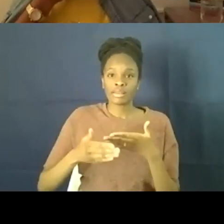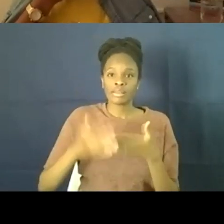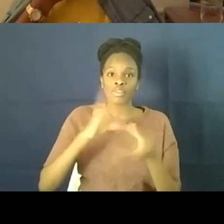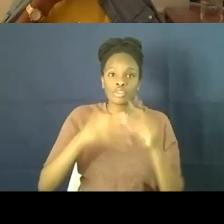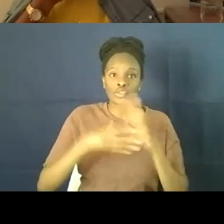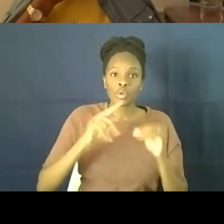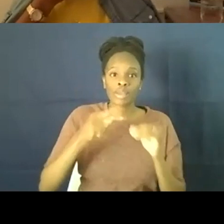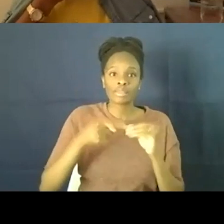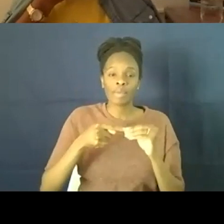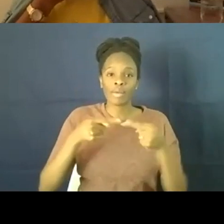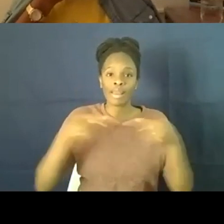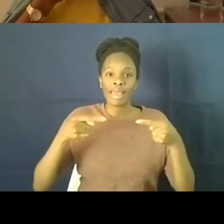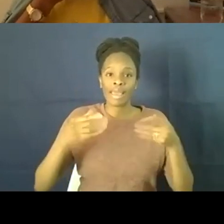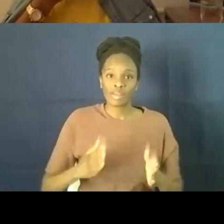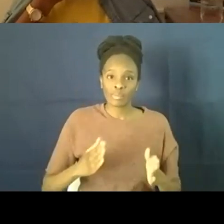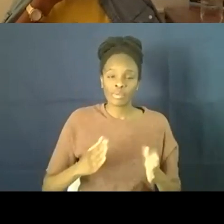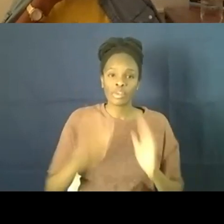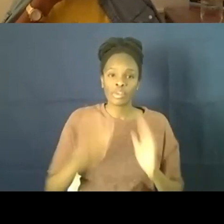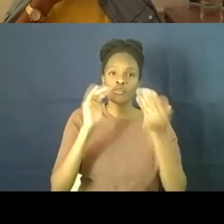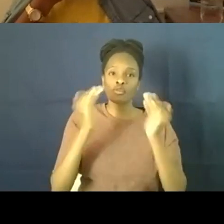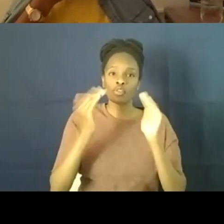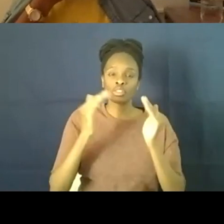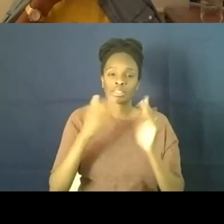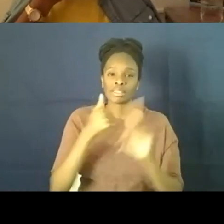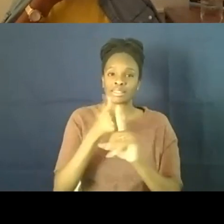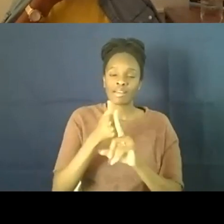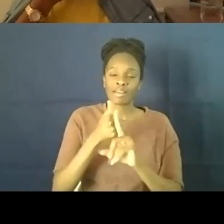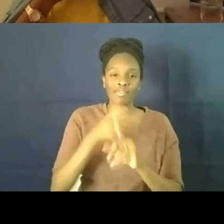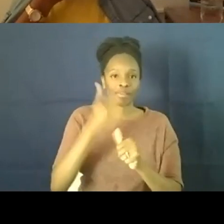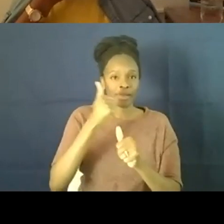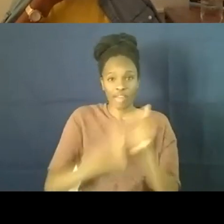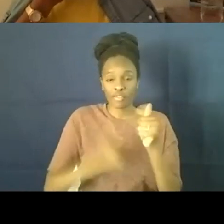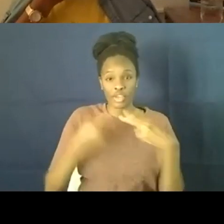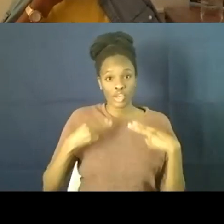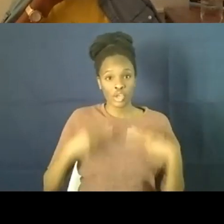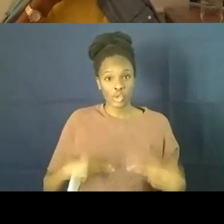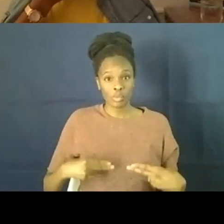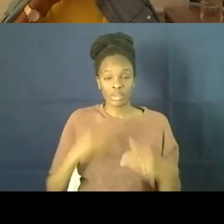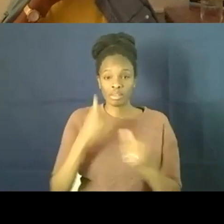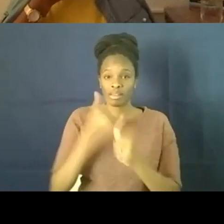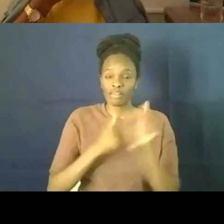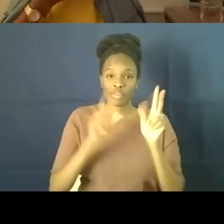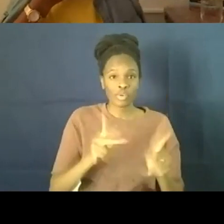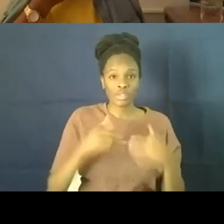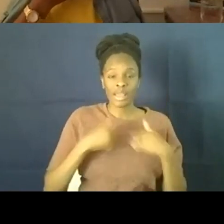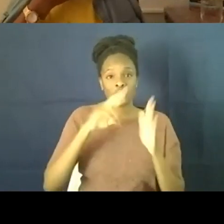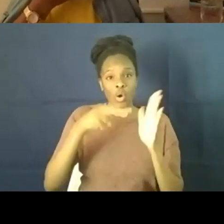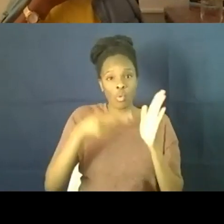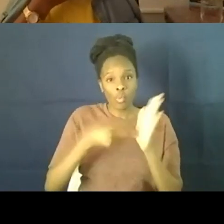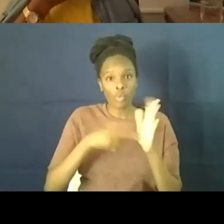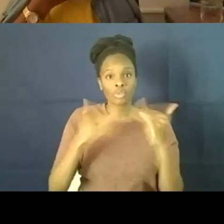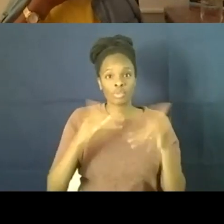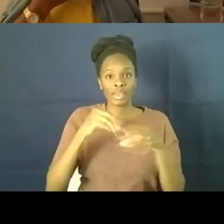self. It's about the fact that every human being that walks this earth has a role to play in society and has a version of themselves to nurture.